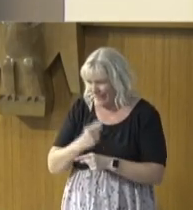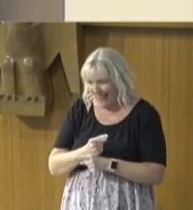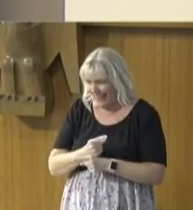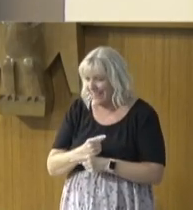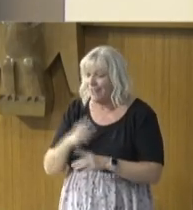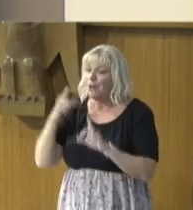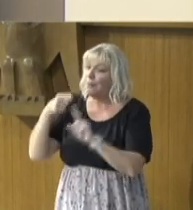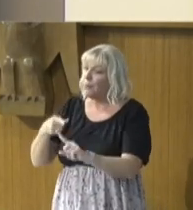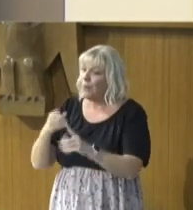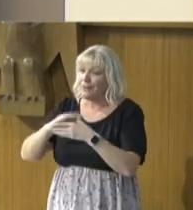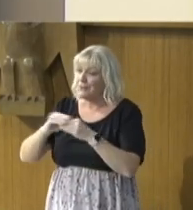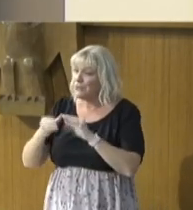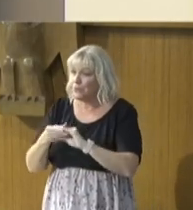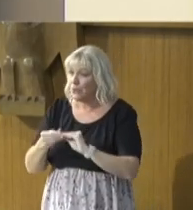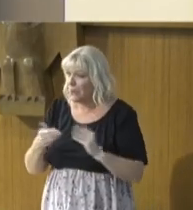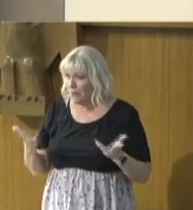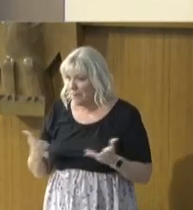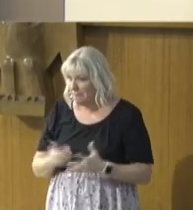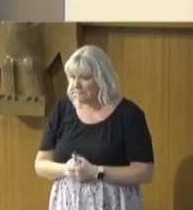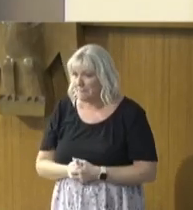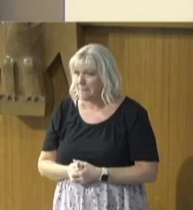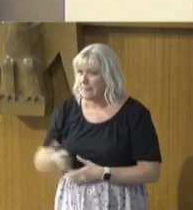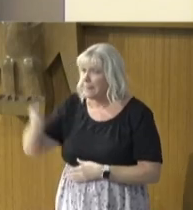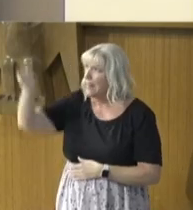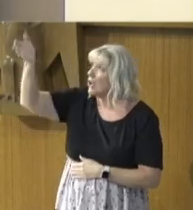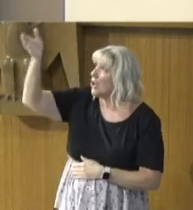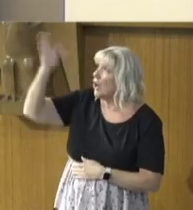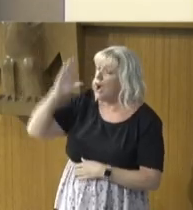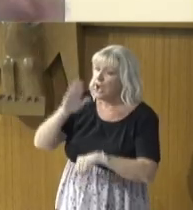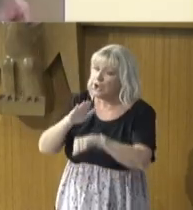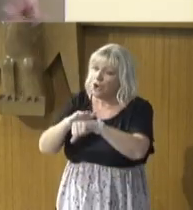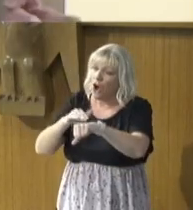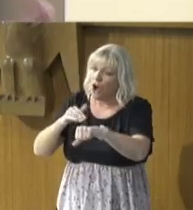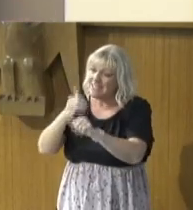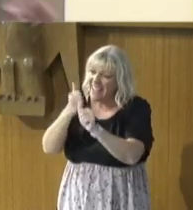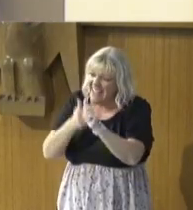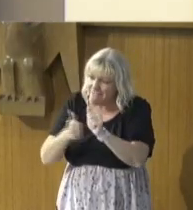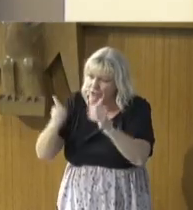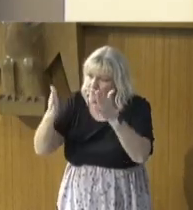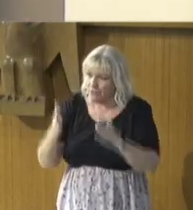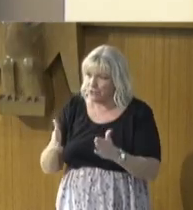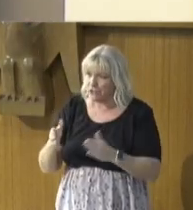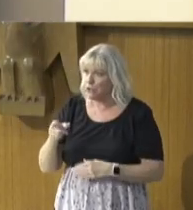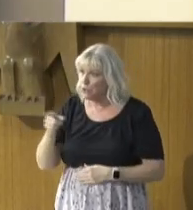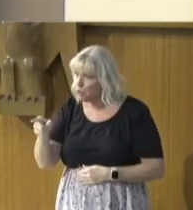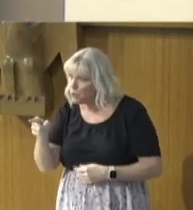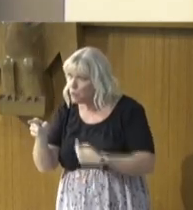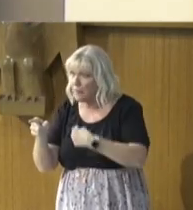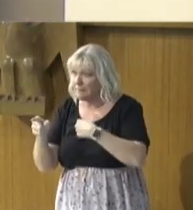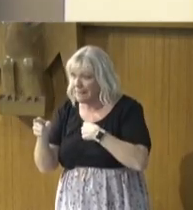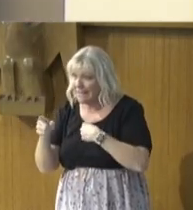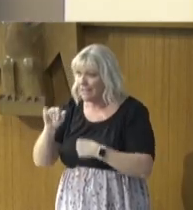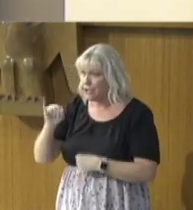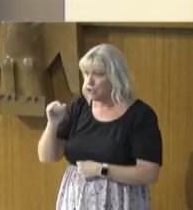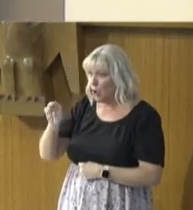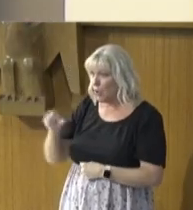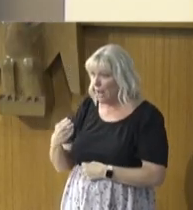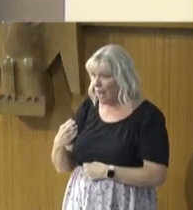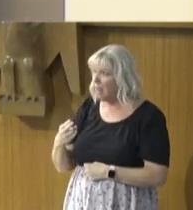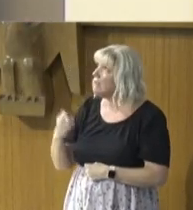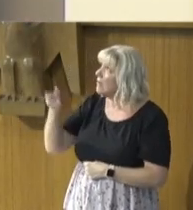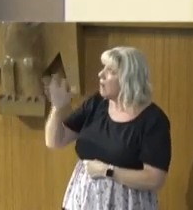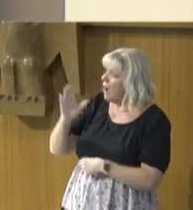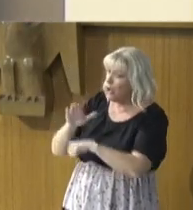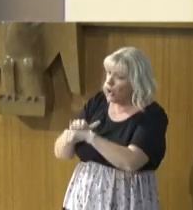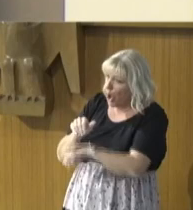is this. God calls everyone, you and me and Jonah, to be instruments